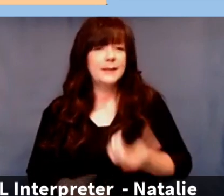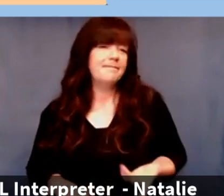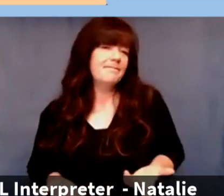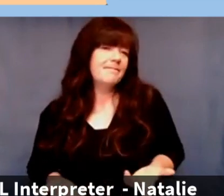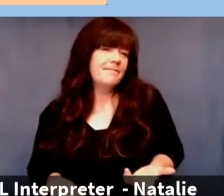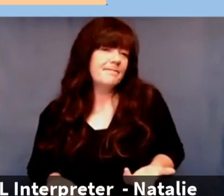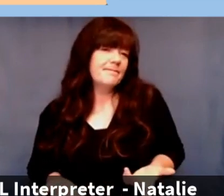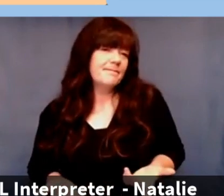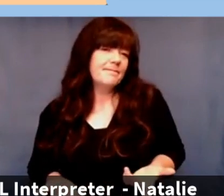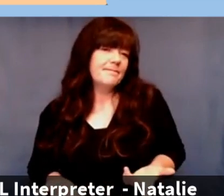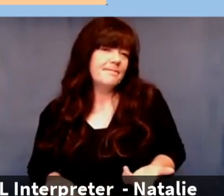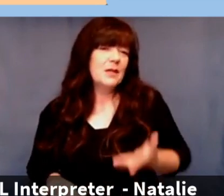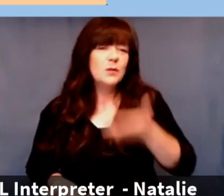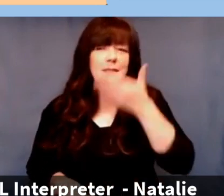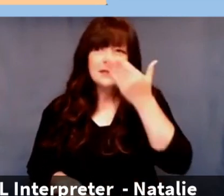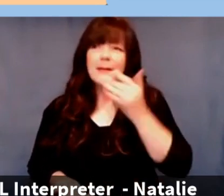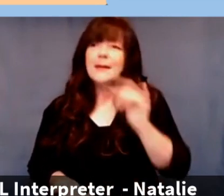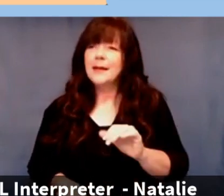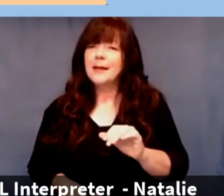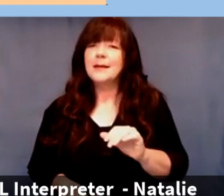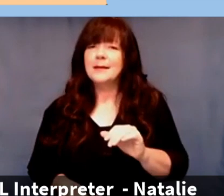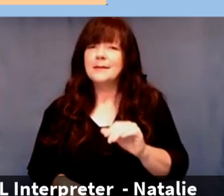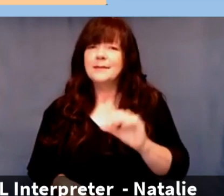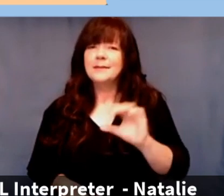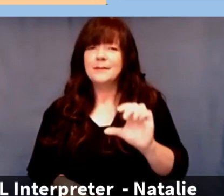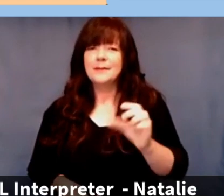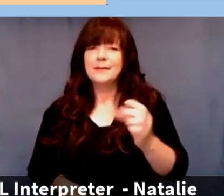yeah, she would smell like cherries or like